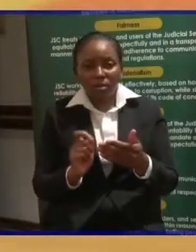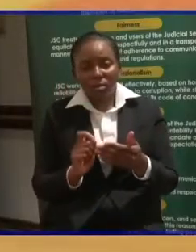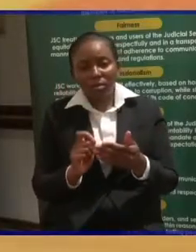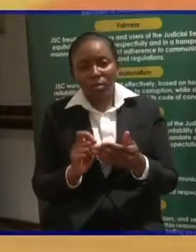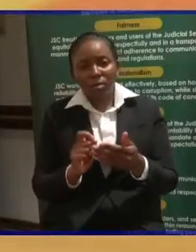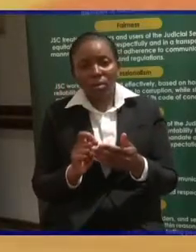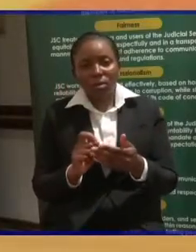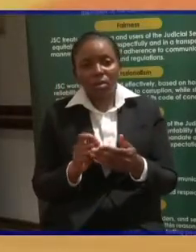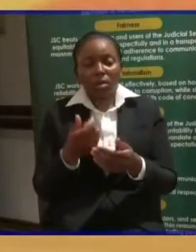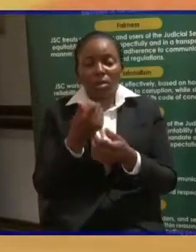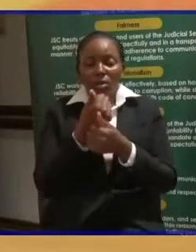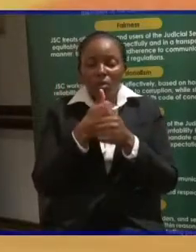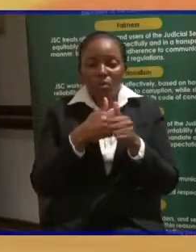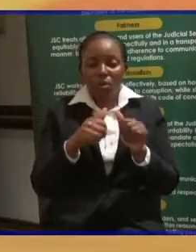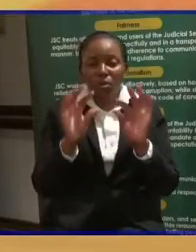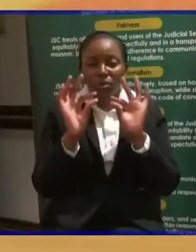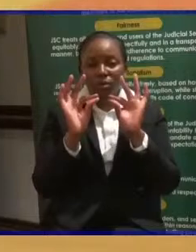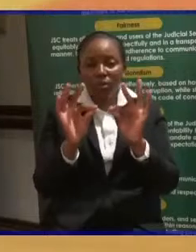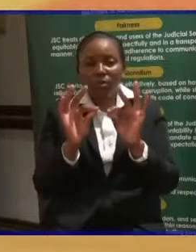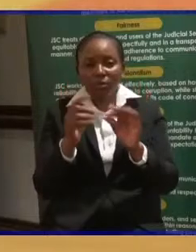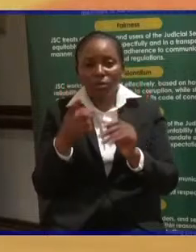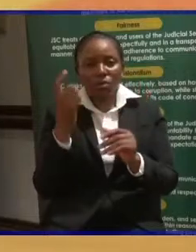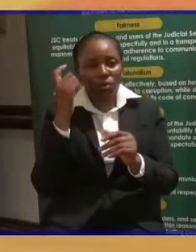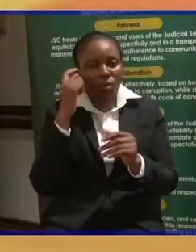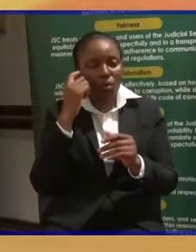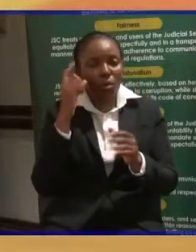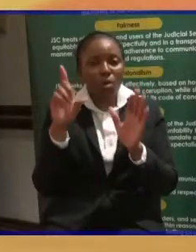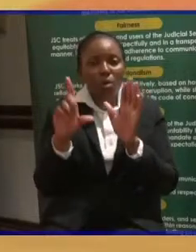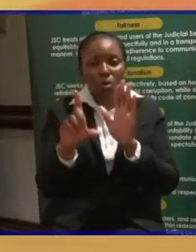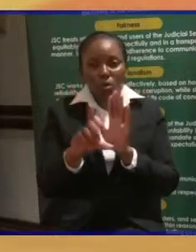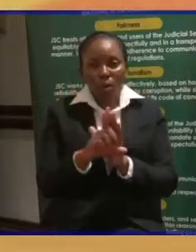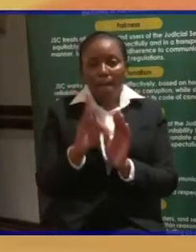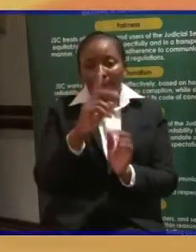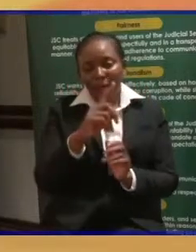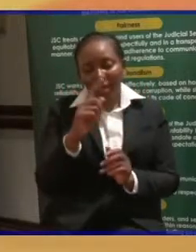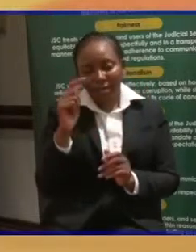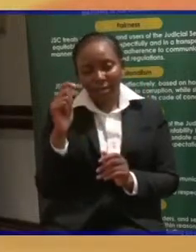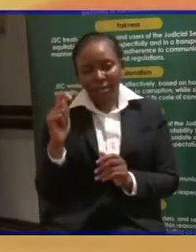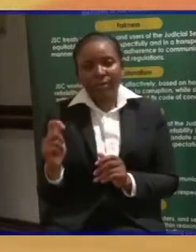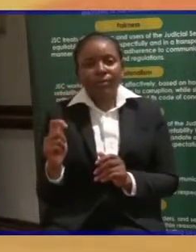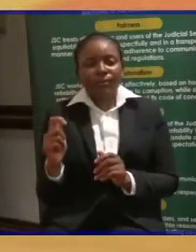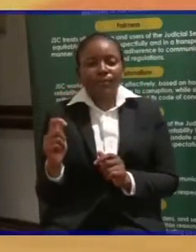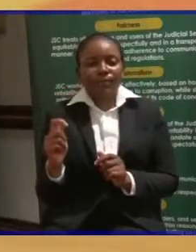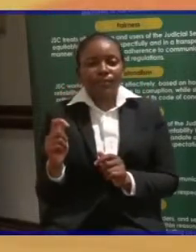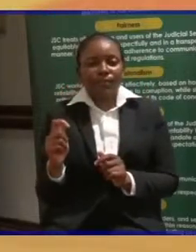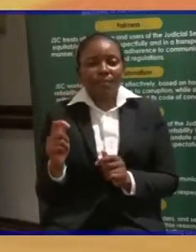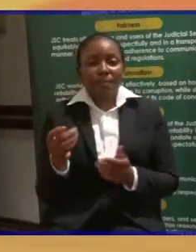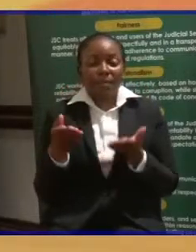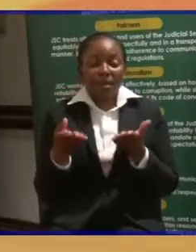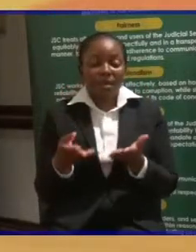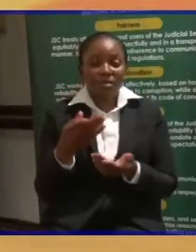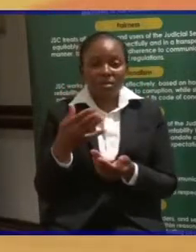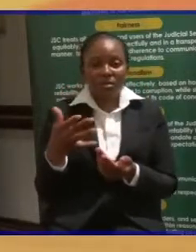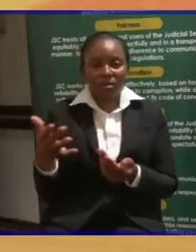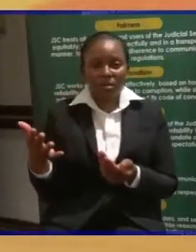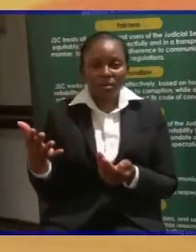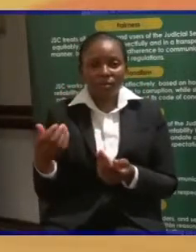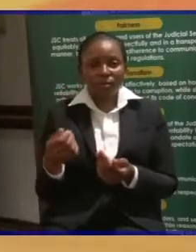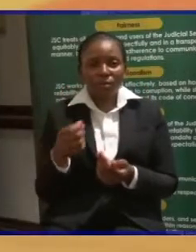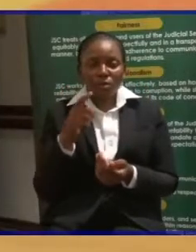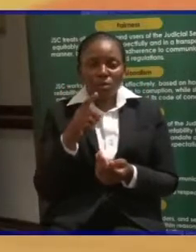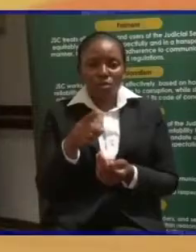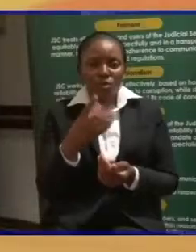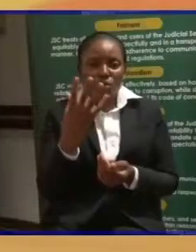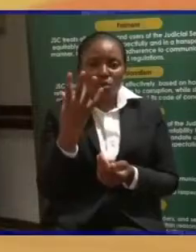are satisfactory. You know your procedural law. That's very impressive. But here is the thing. You